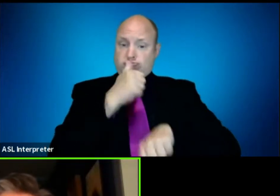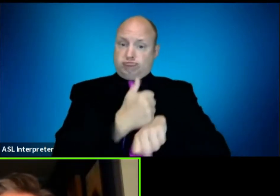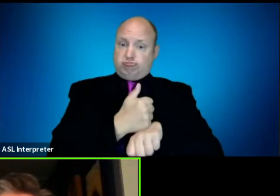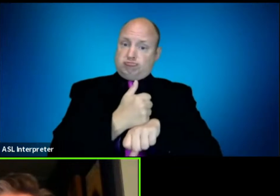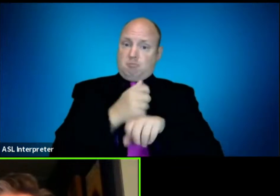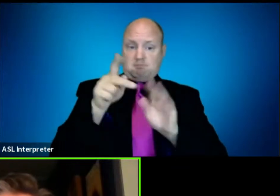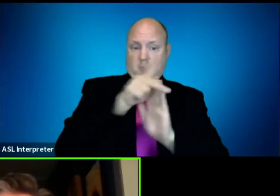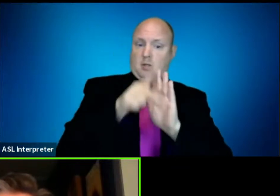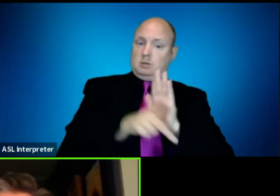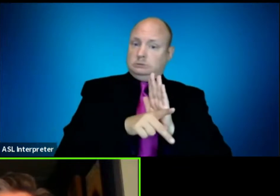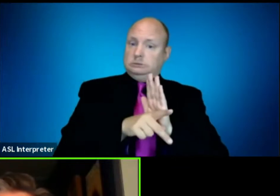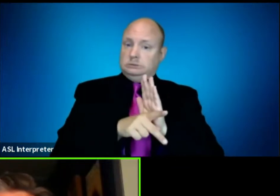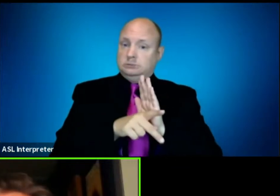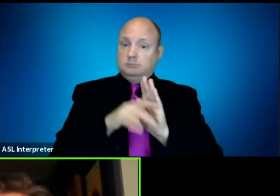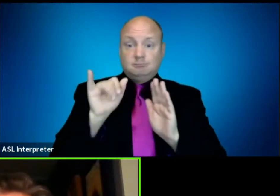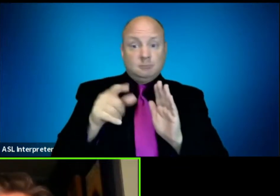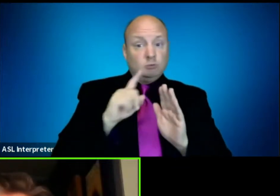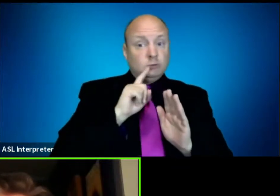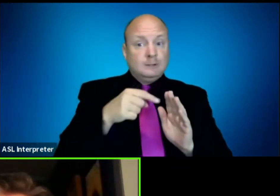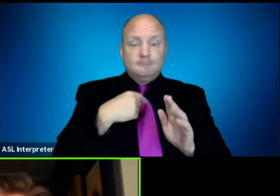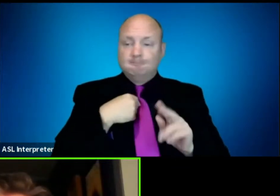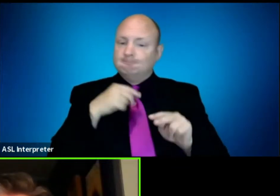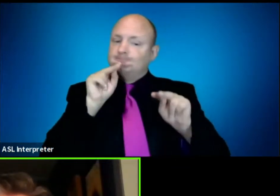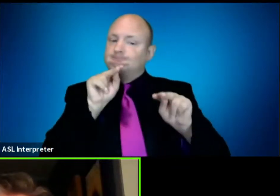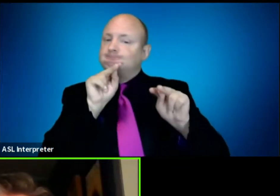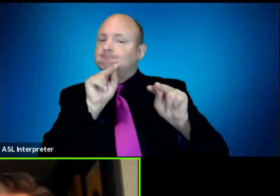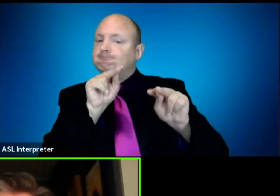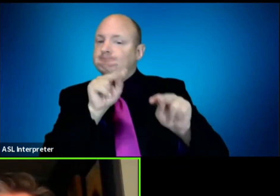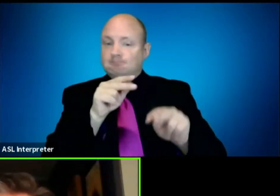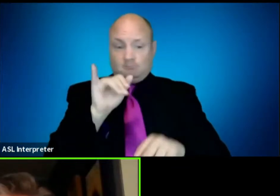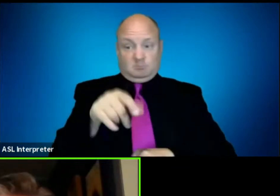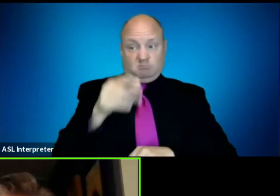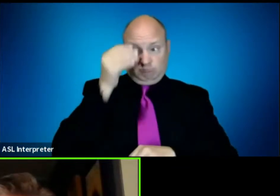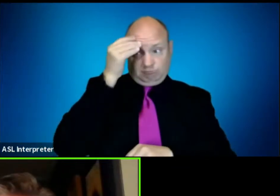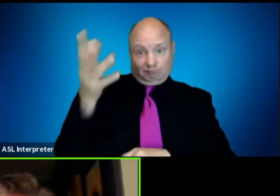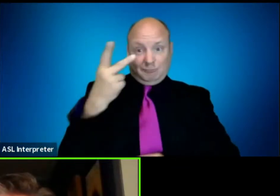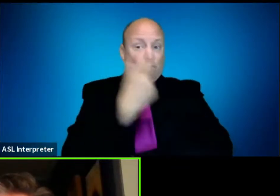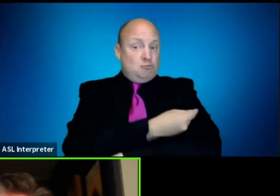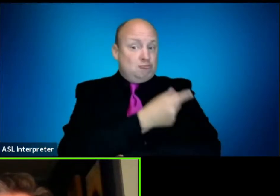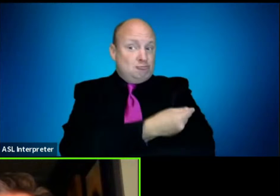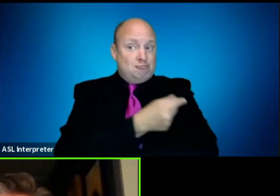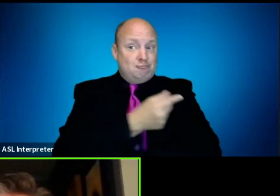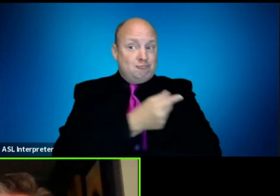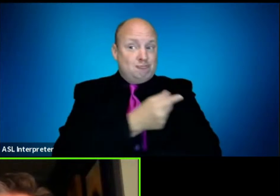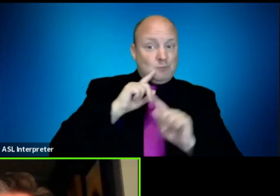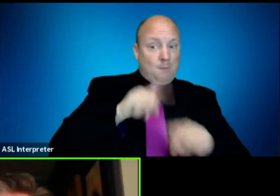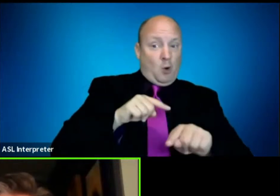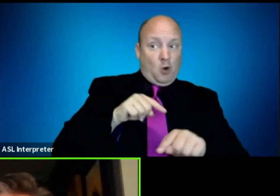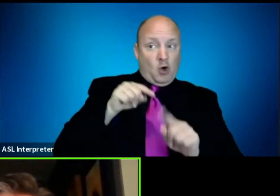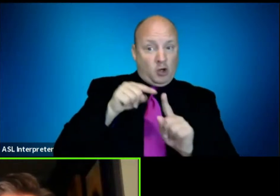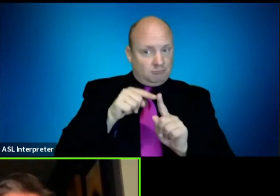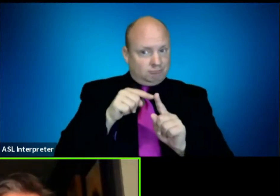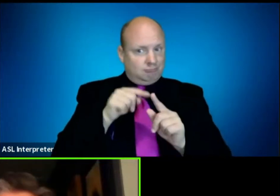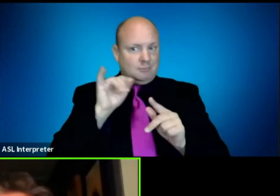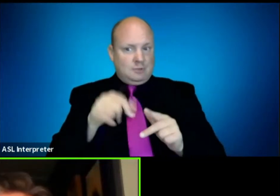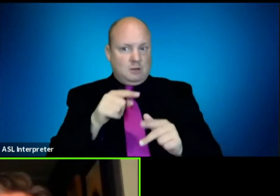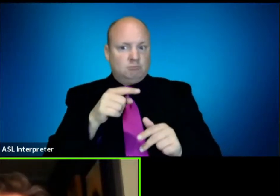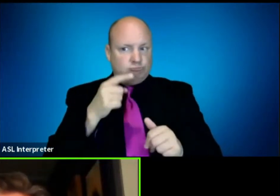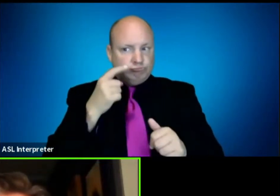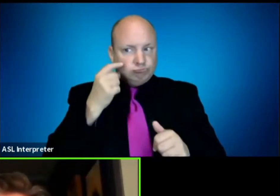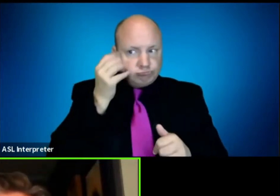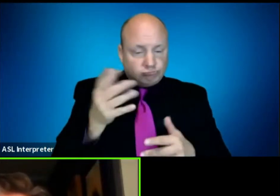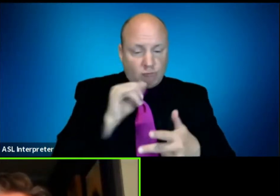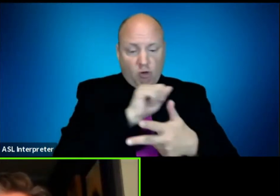able to continue to report is that those vaccines that we have right now, 3 vaccines, incredibly safe and effective,